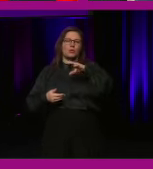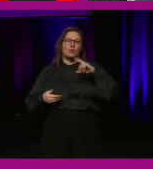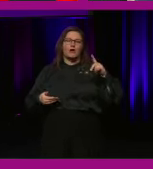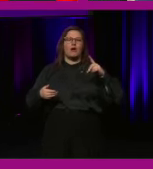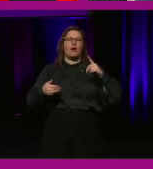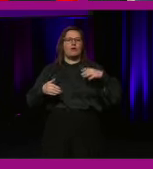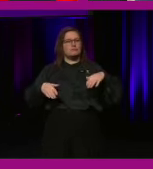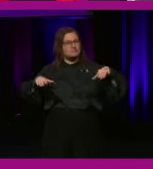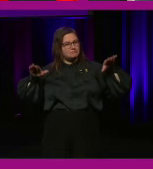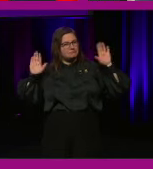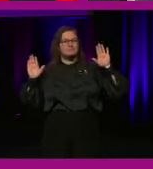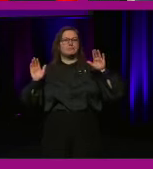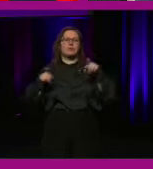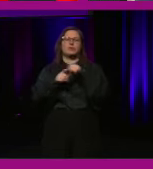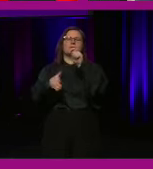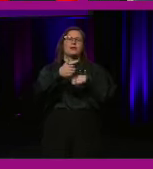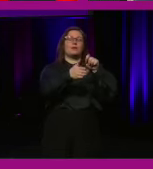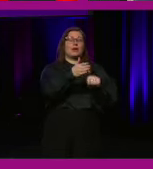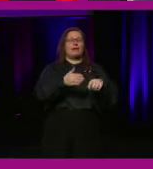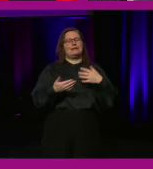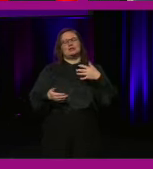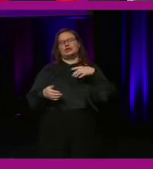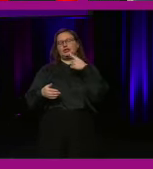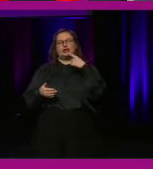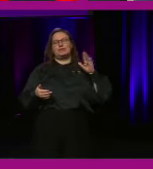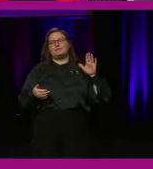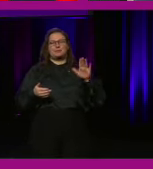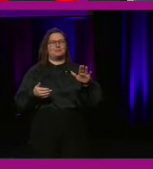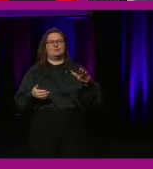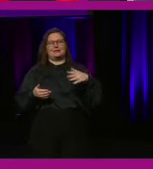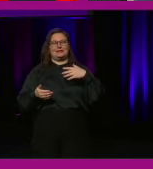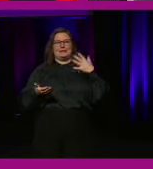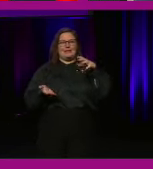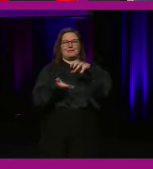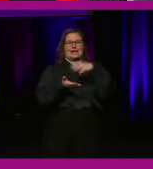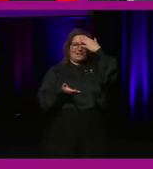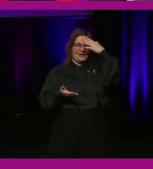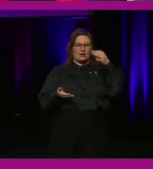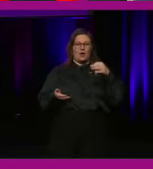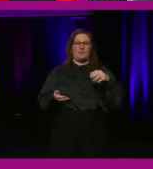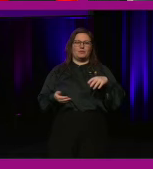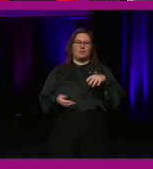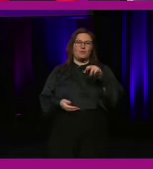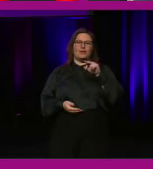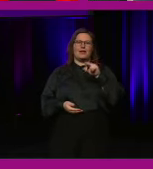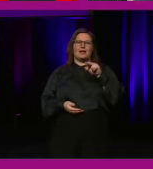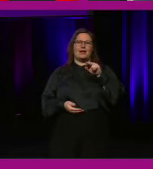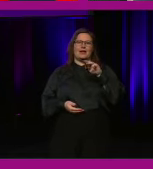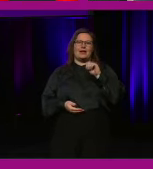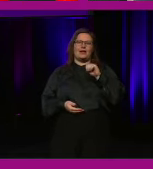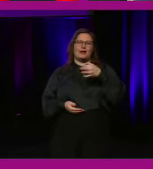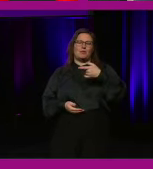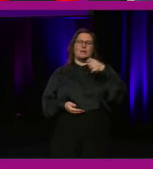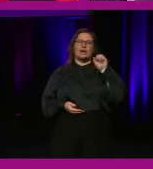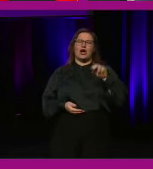a classical, to me, in political theory, Republican point of view or